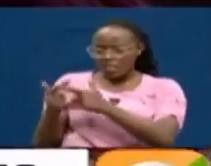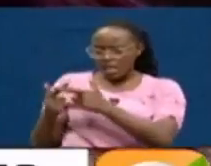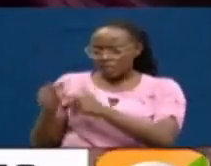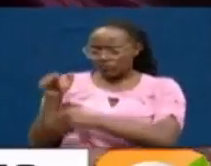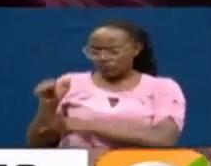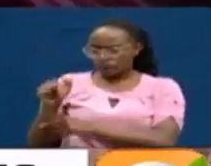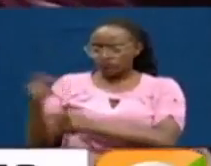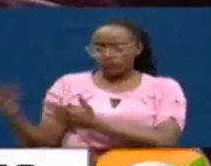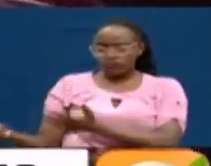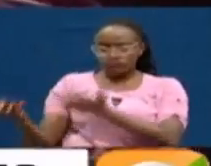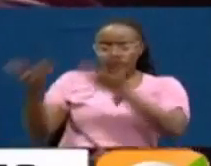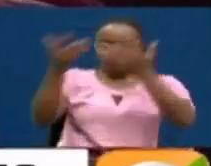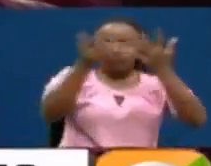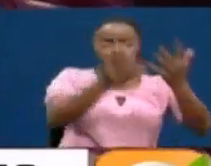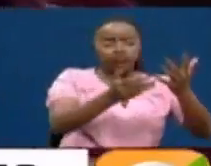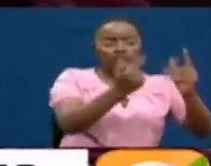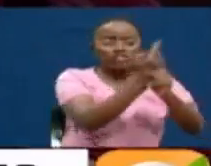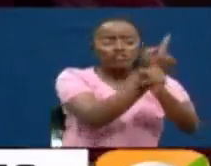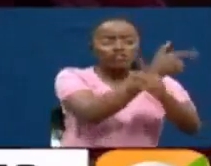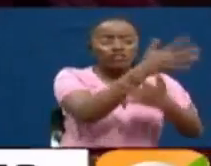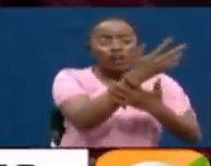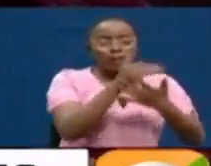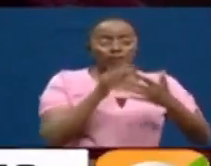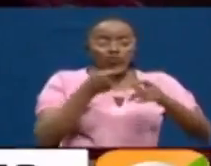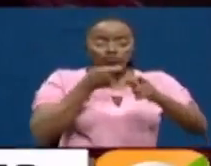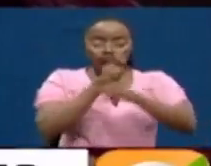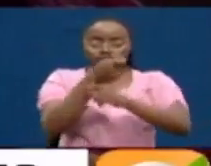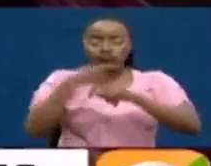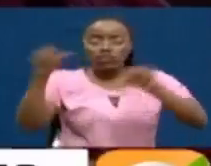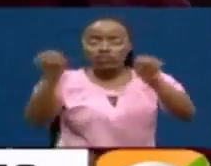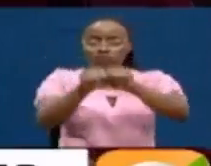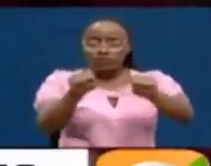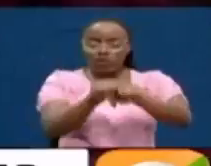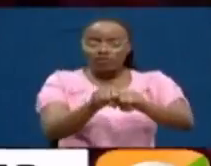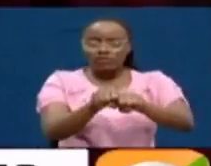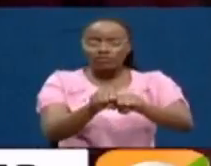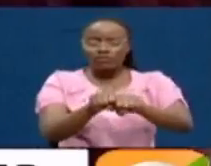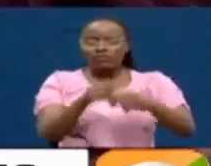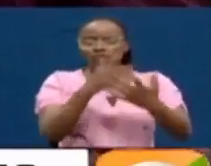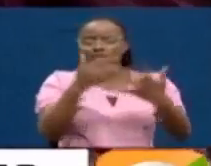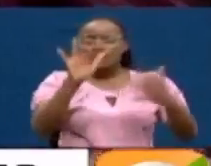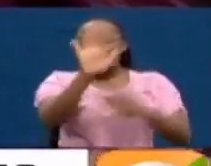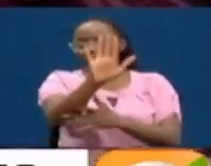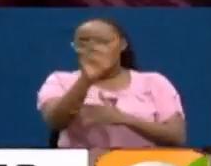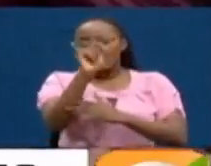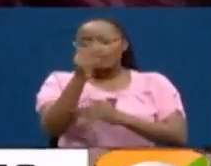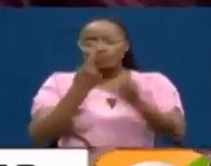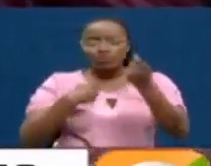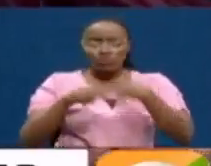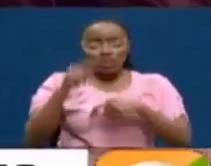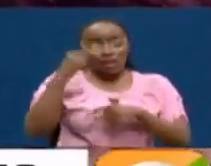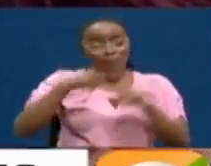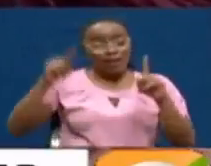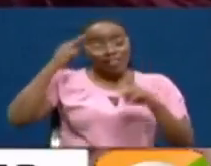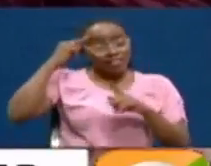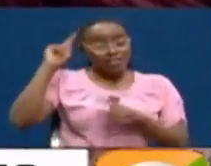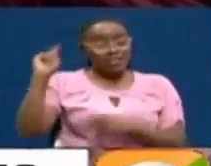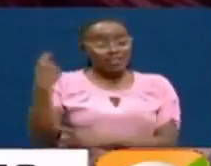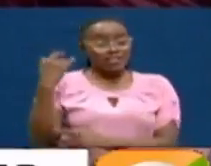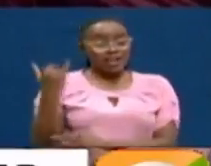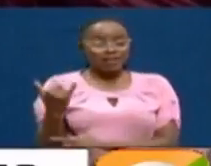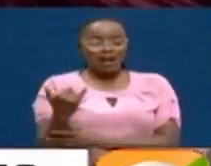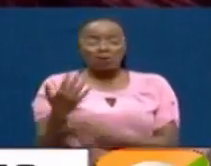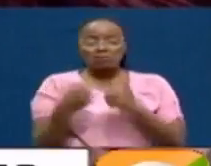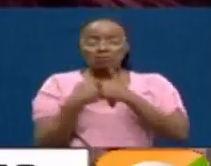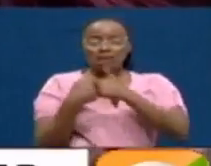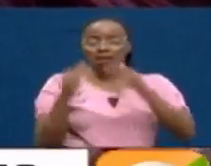actually going out, and mtu kama akishona viatu basi, his goods are moving. Okay. Yes. But all I think in Kenya, it's become a bit